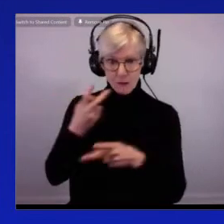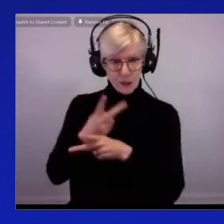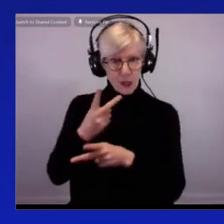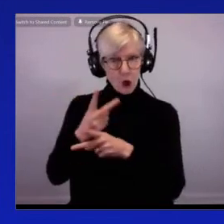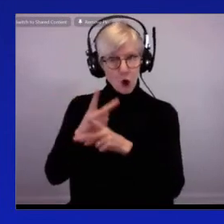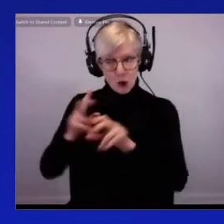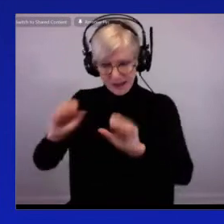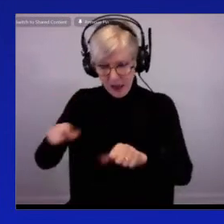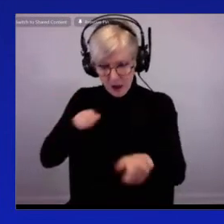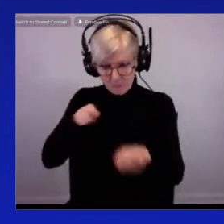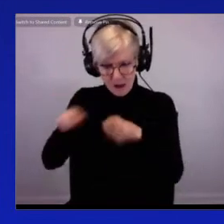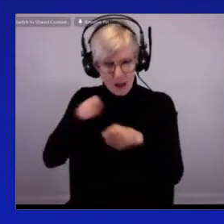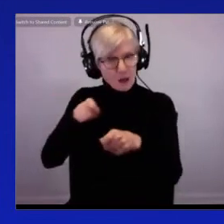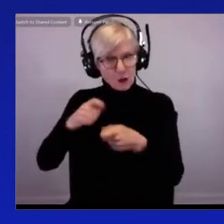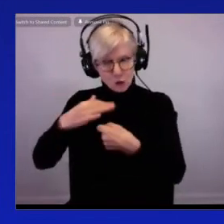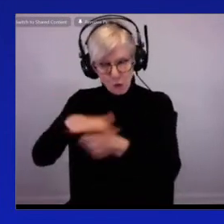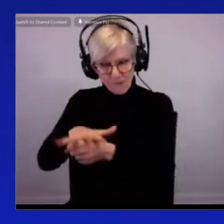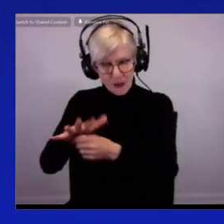to ensure ongoing care.